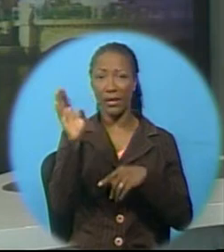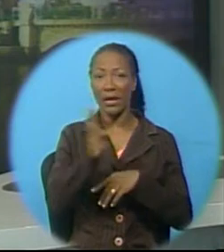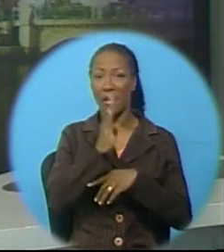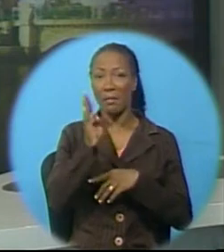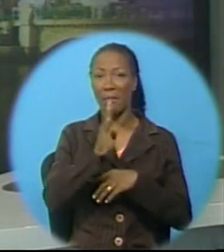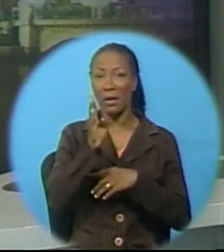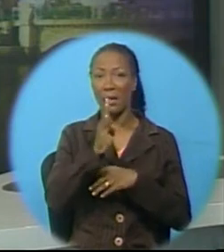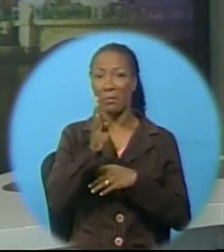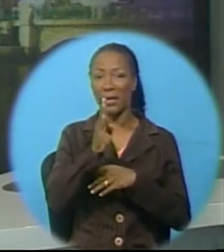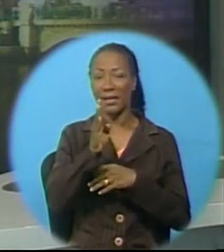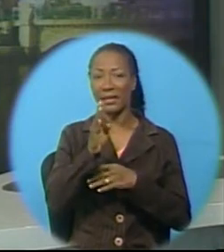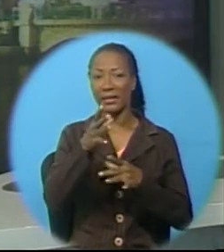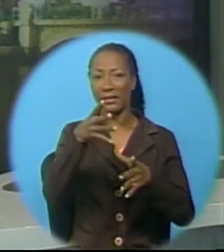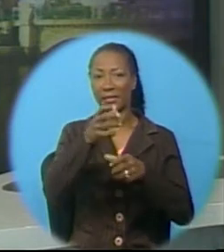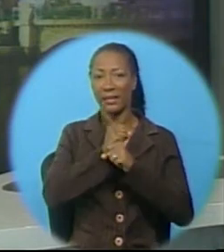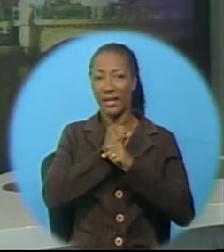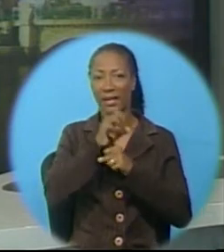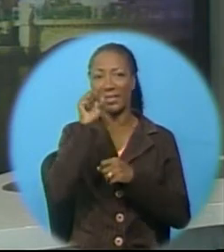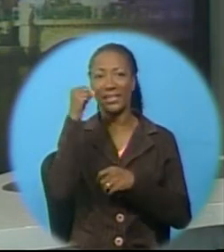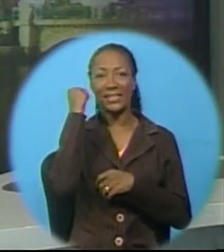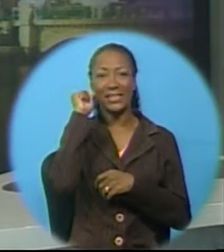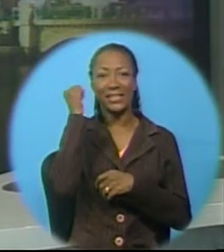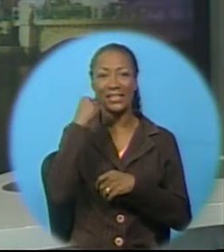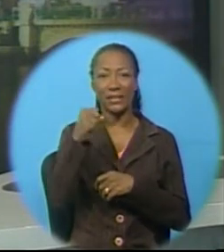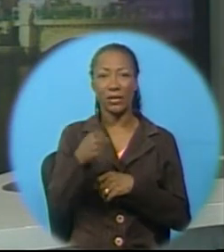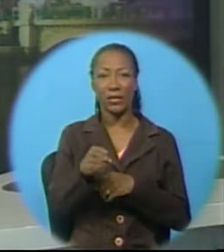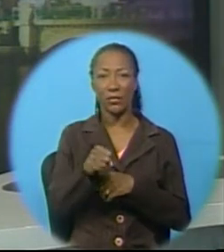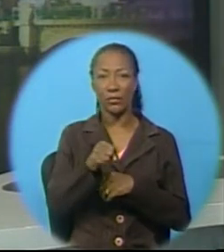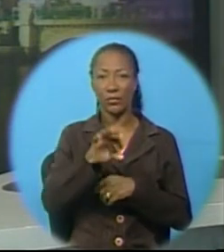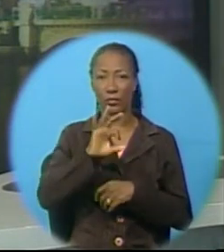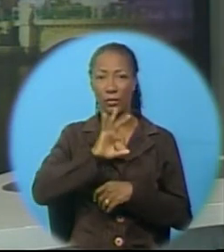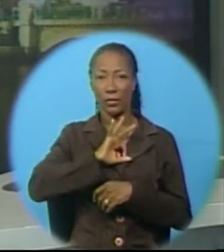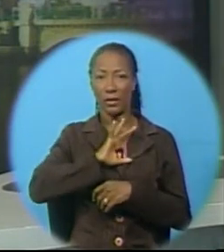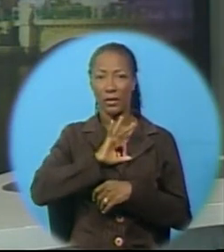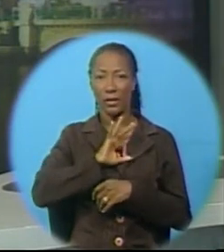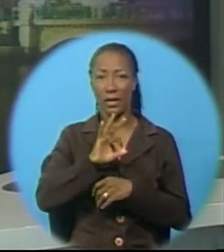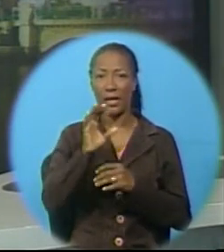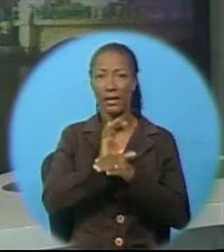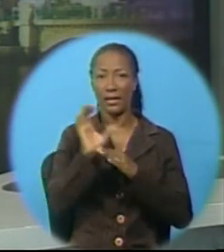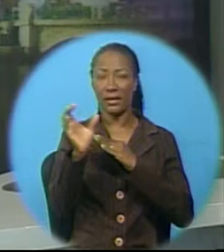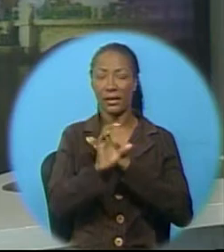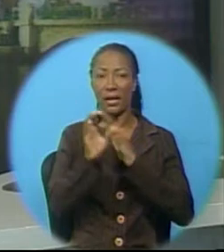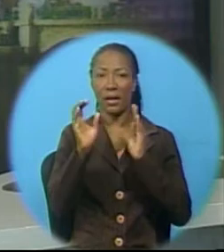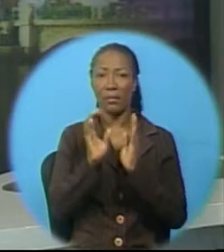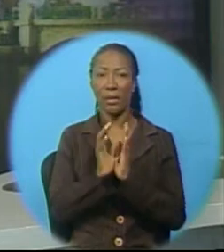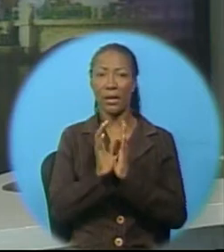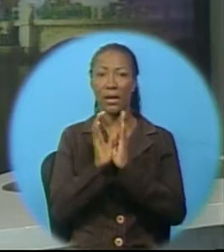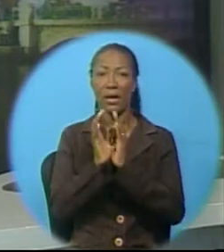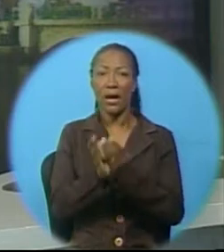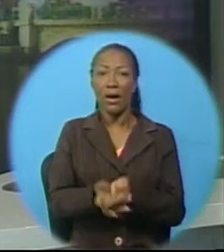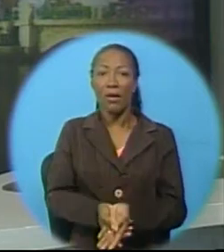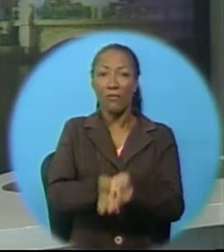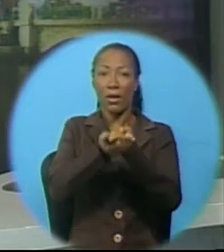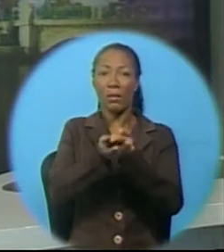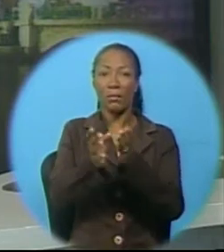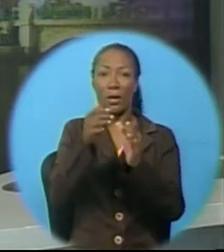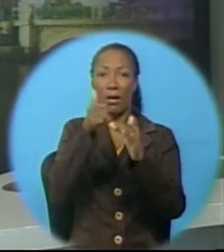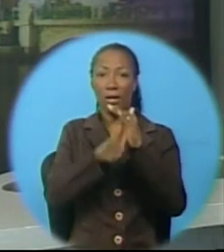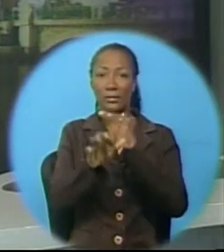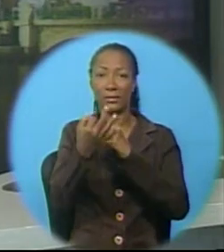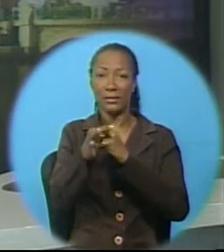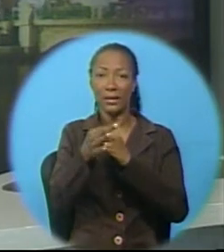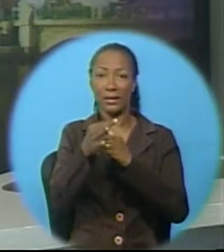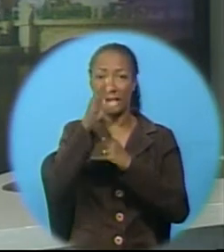favorites, Barbados had to settle for the silver medal at the Caribbean Zonal Volleyball Association Under-19 Boys Championship. The